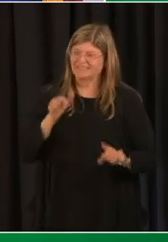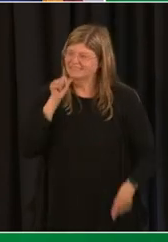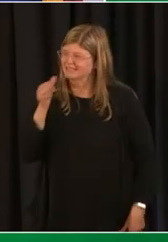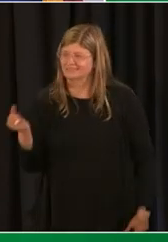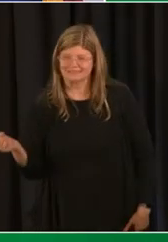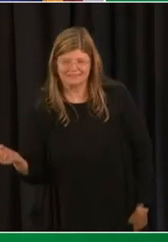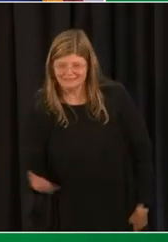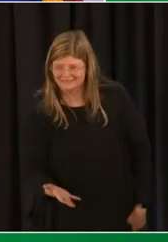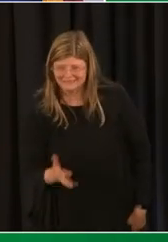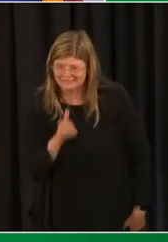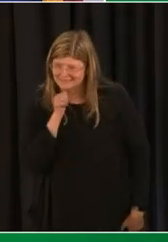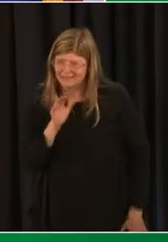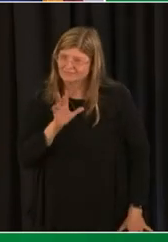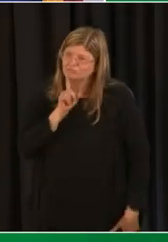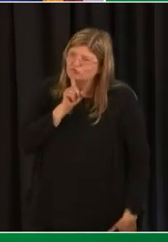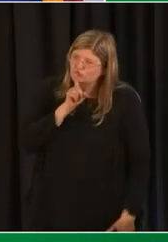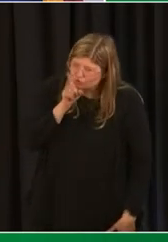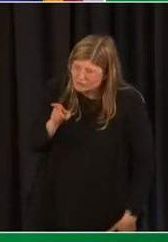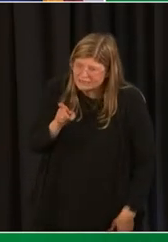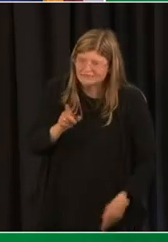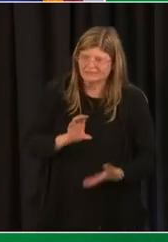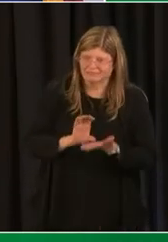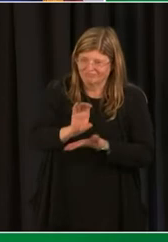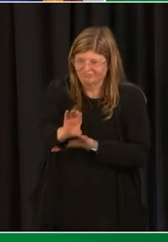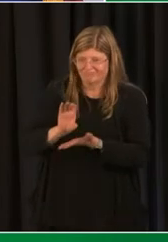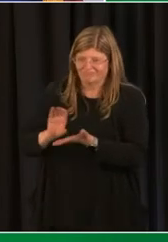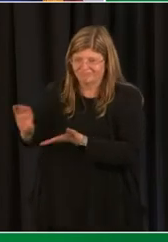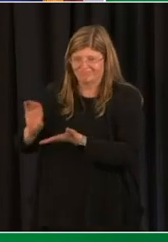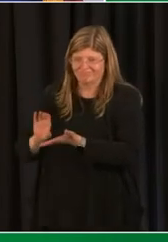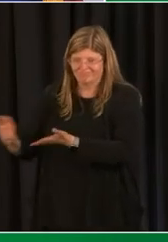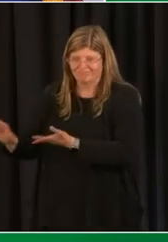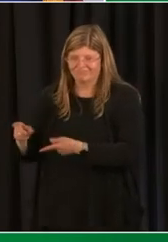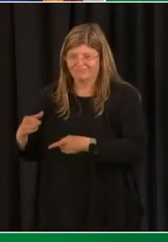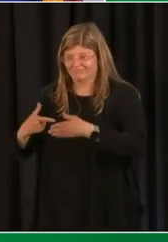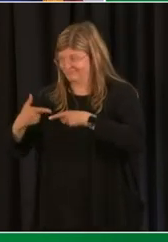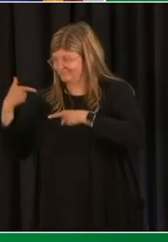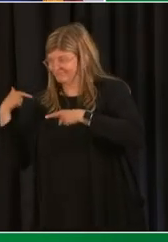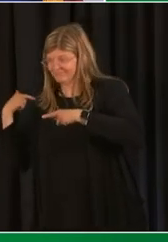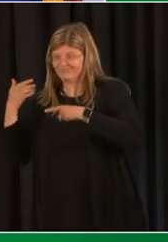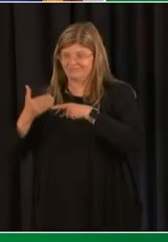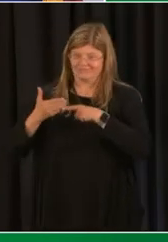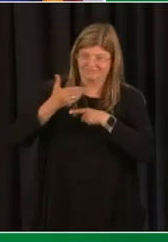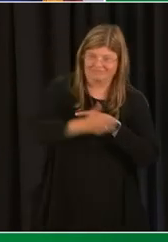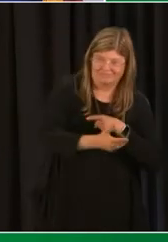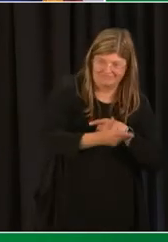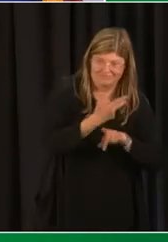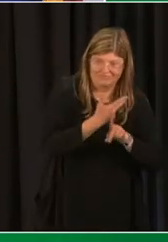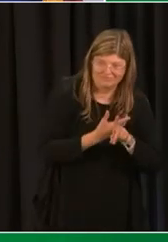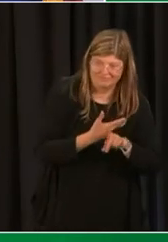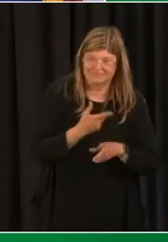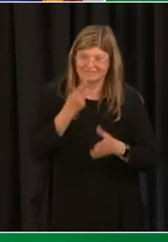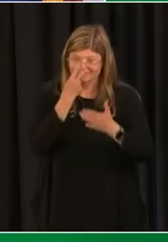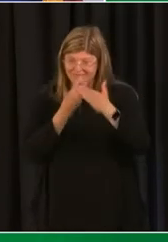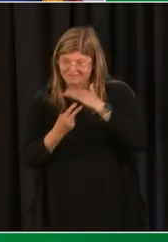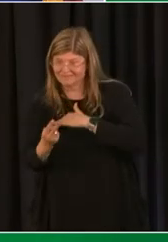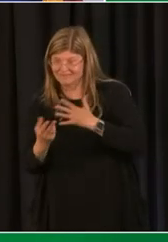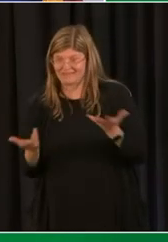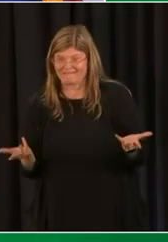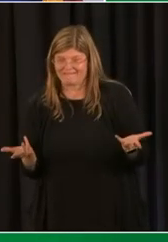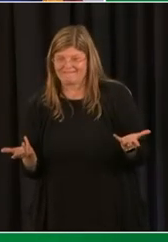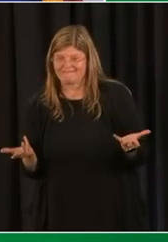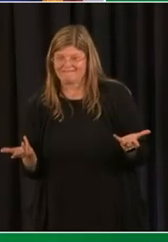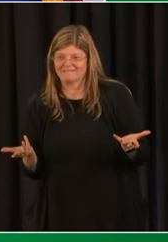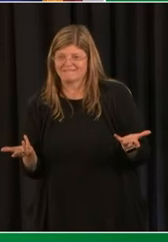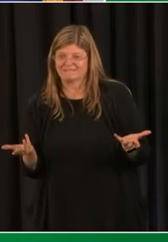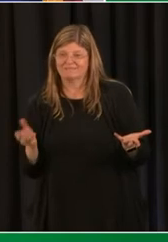you're eligible, we can pay for your past rent over the last 12 months, past due rent, and looking forward at 3 months.